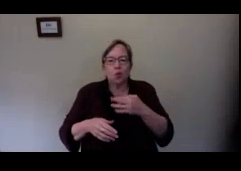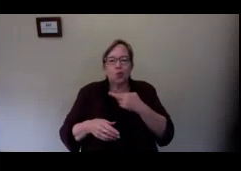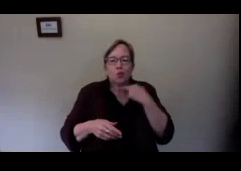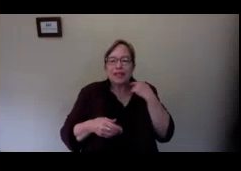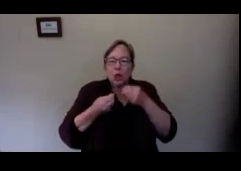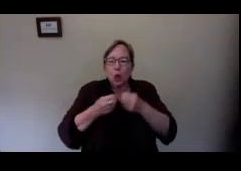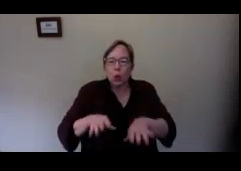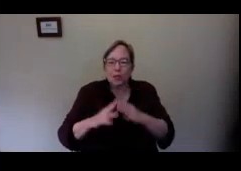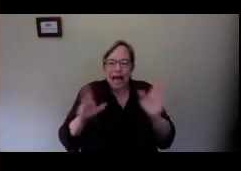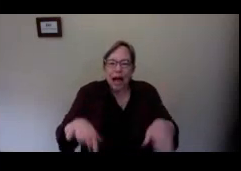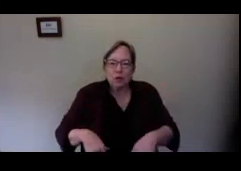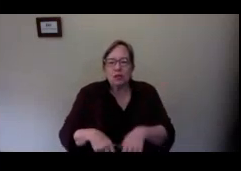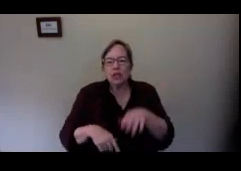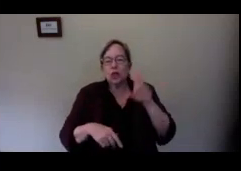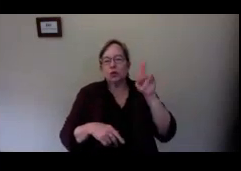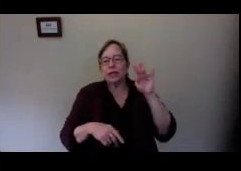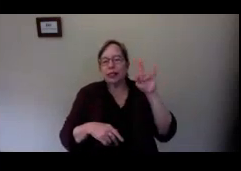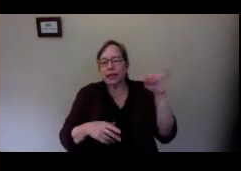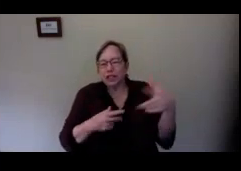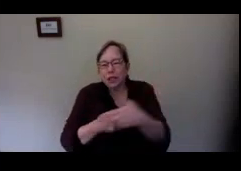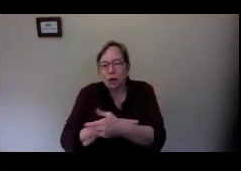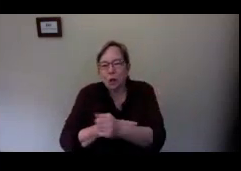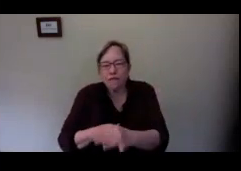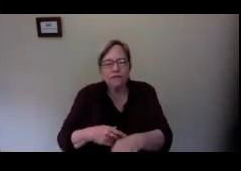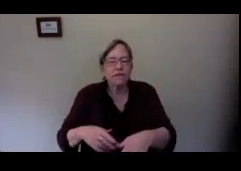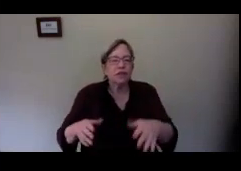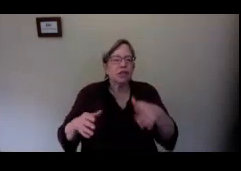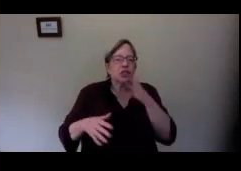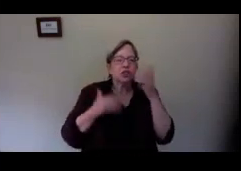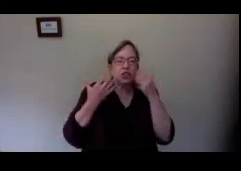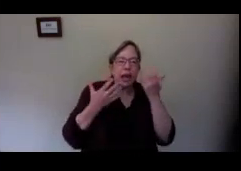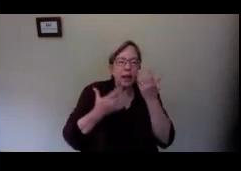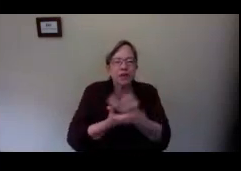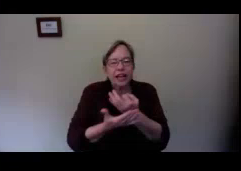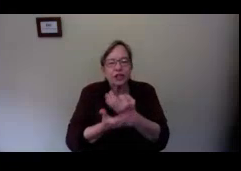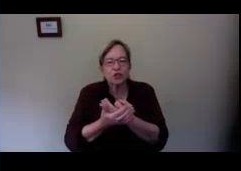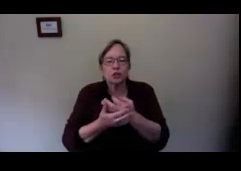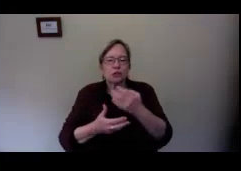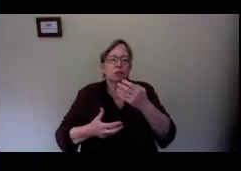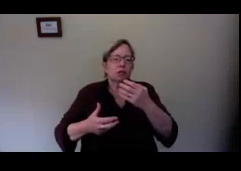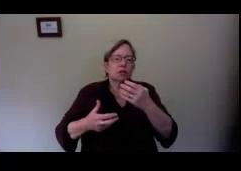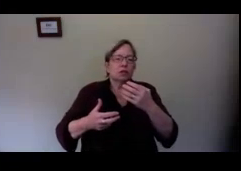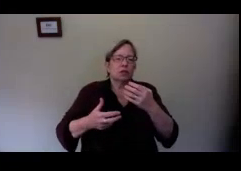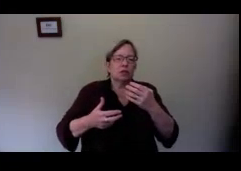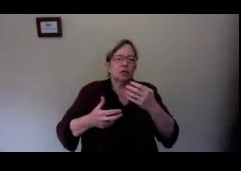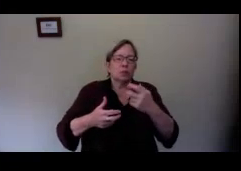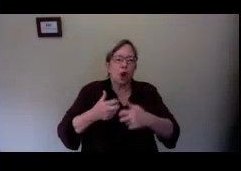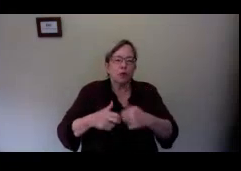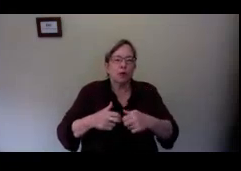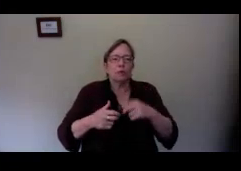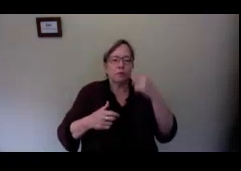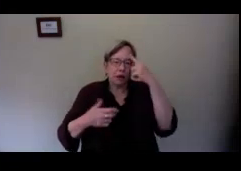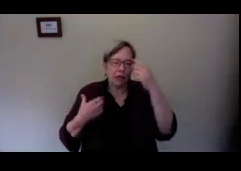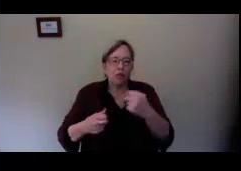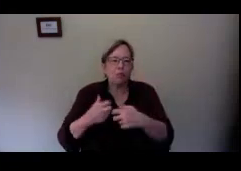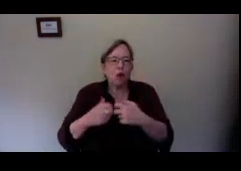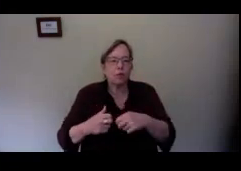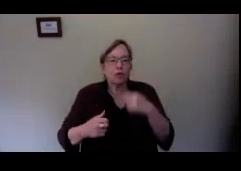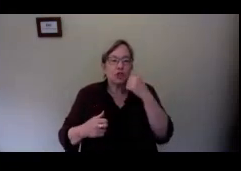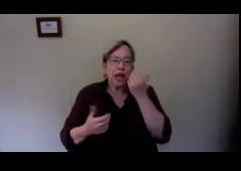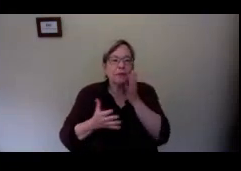off, financial problems, mental health problems, shame, embarrassment, defensiveness, stigma, and trauma.